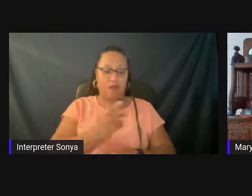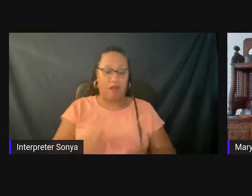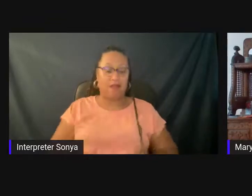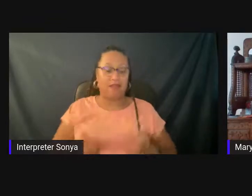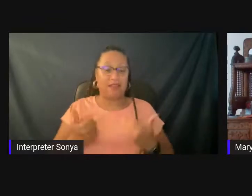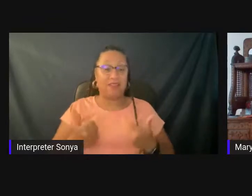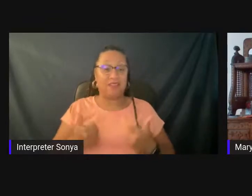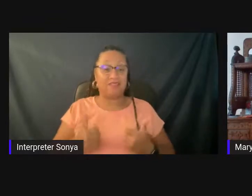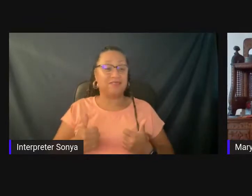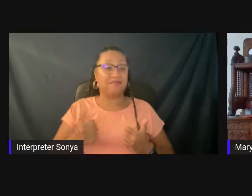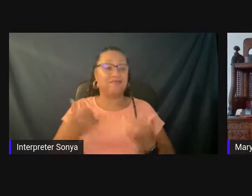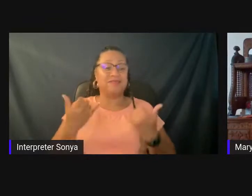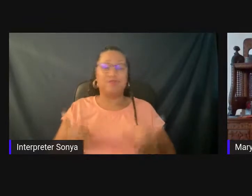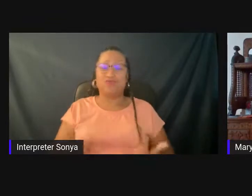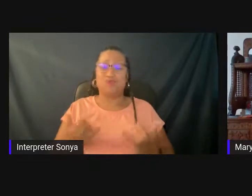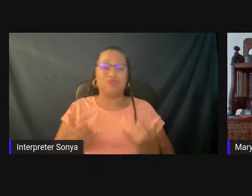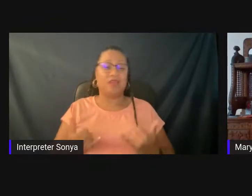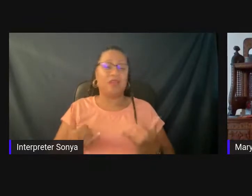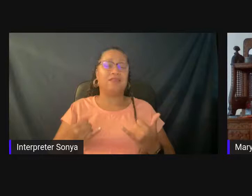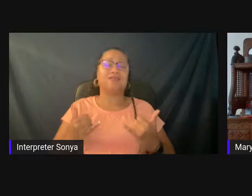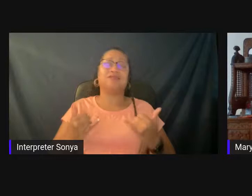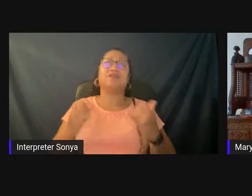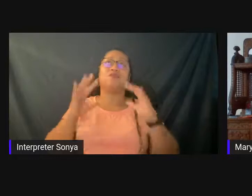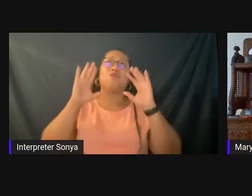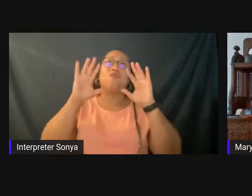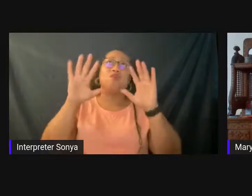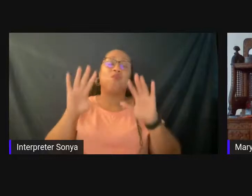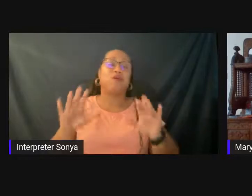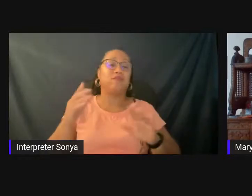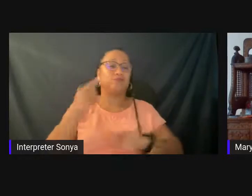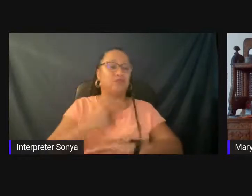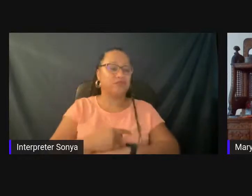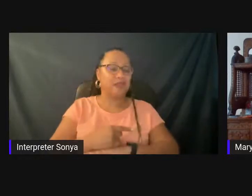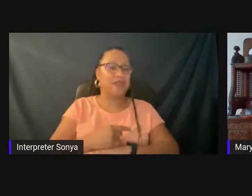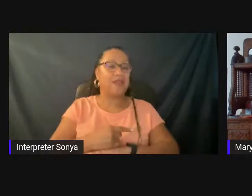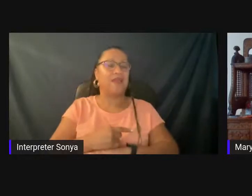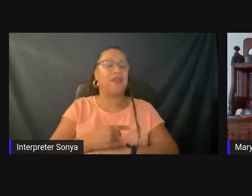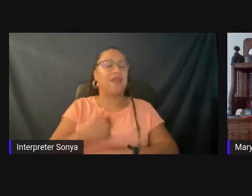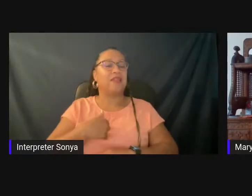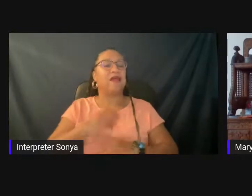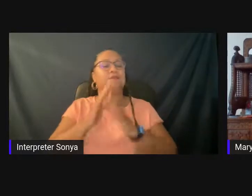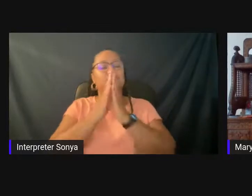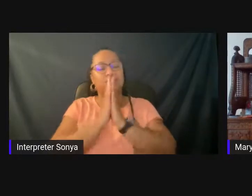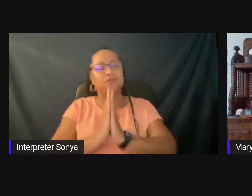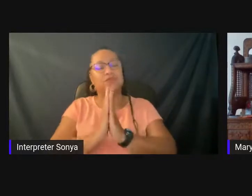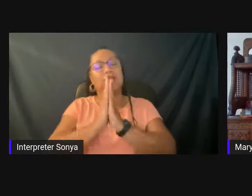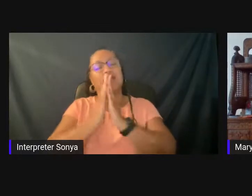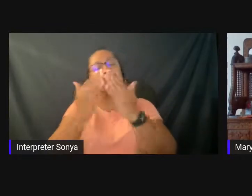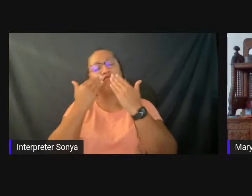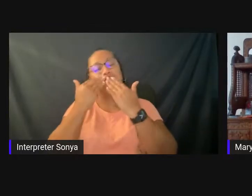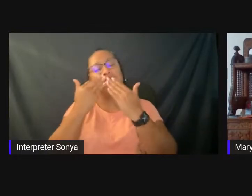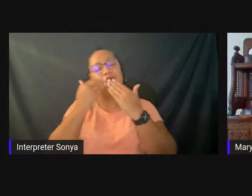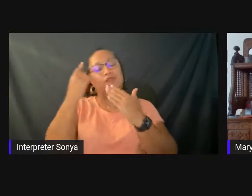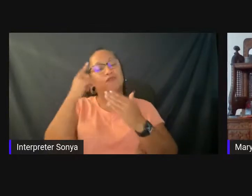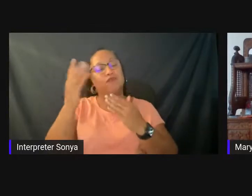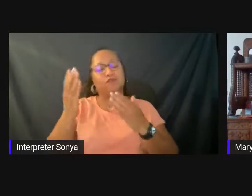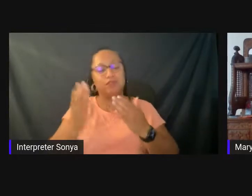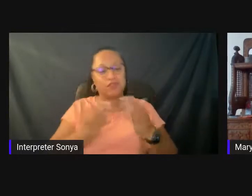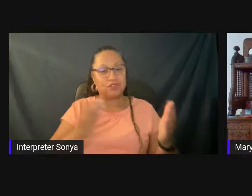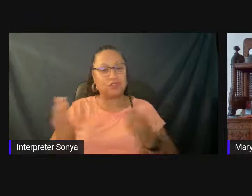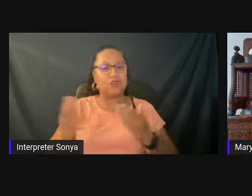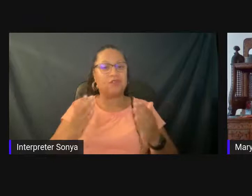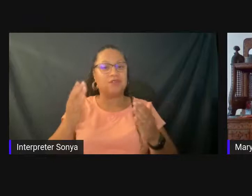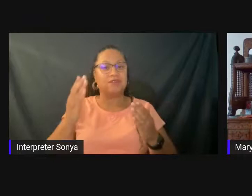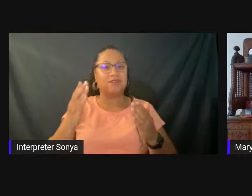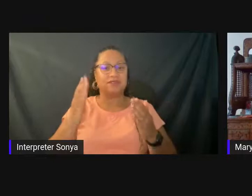and recognition. And I am praying and so grateful for the service to come